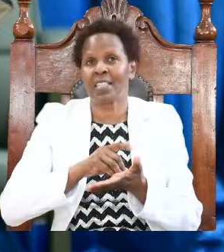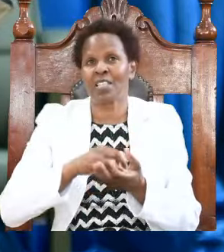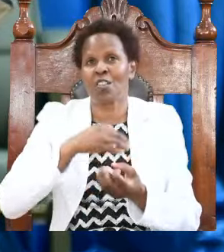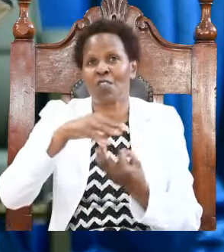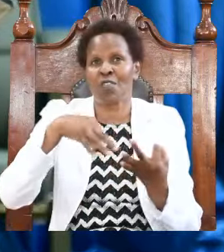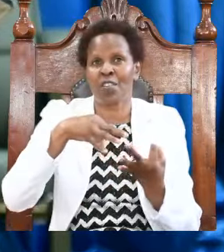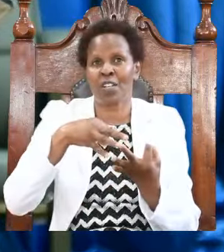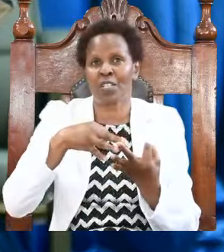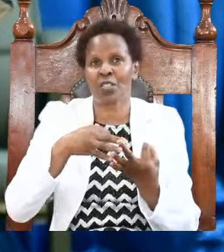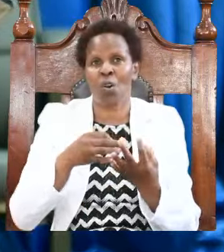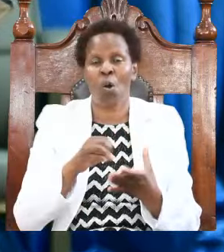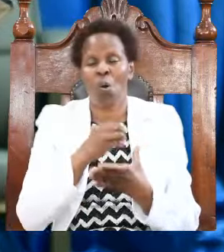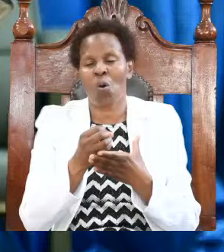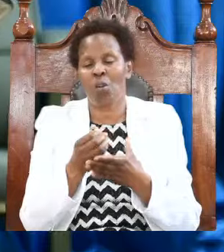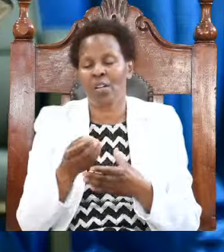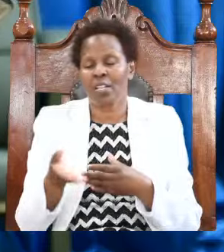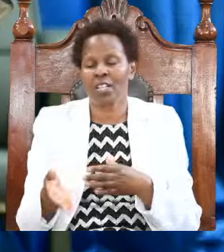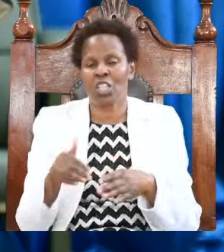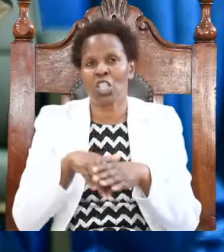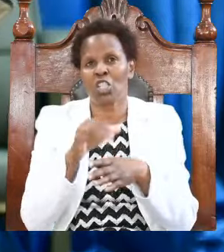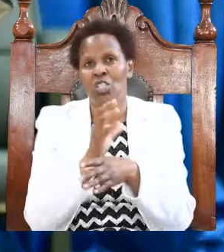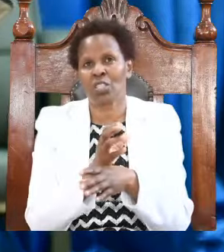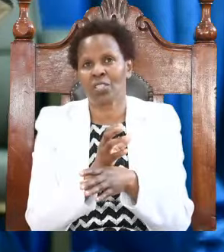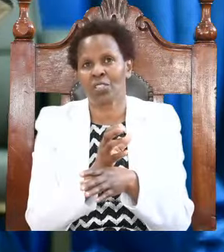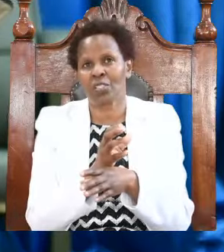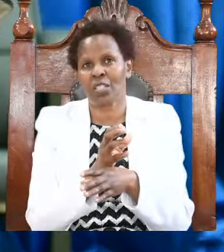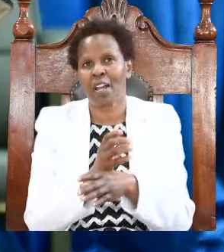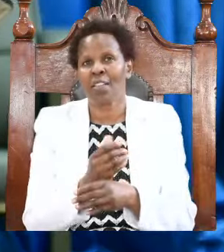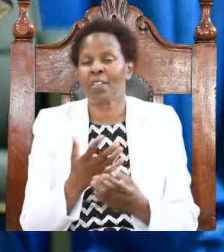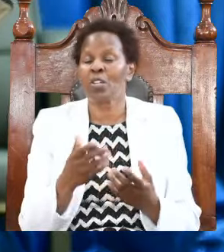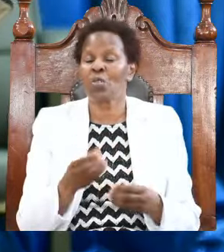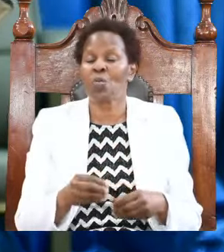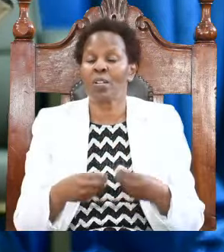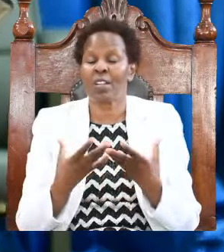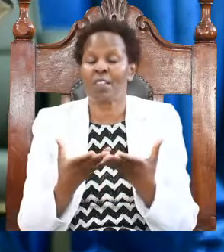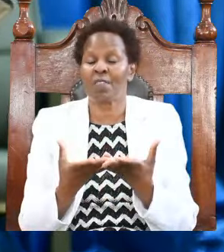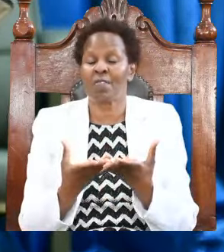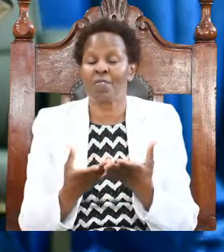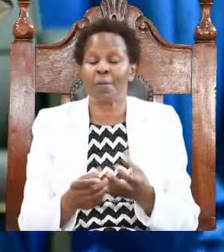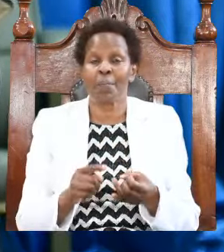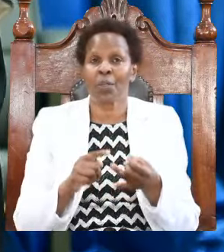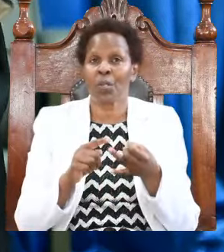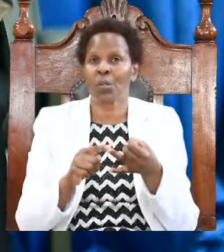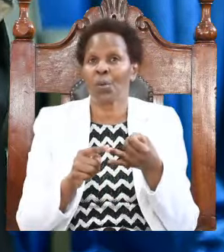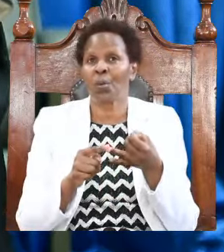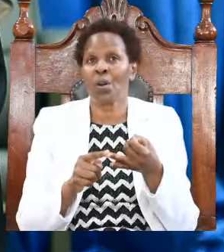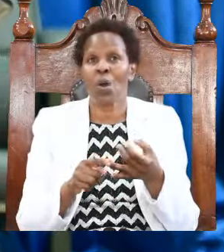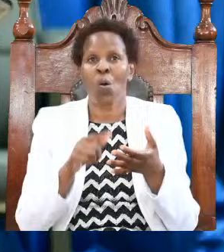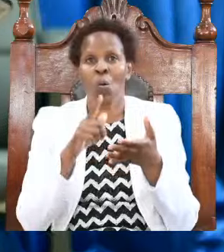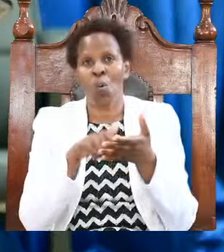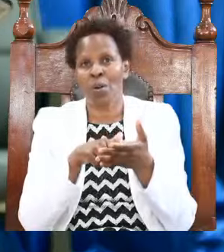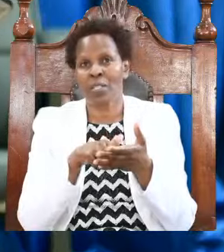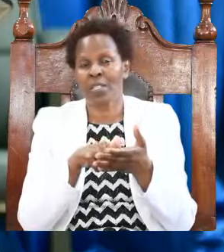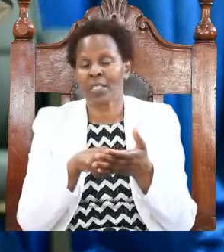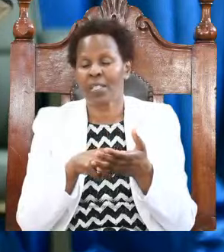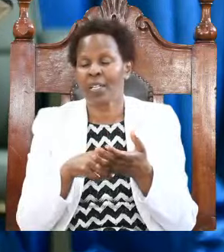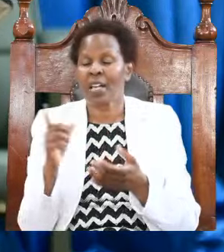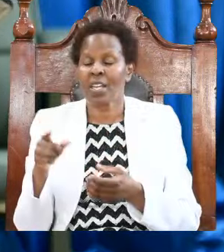attend, or even in a church like this. Investment is important. Number two is what we would